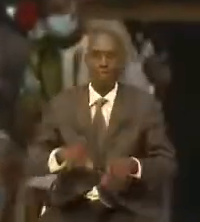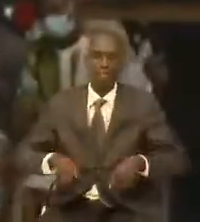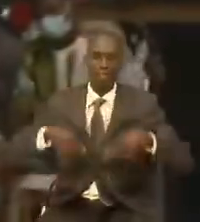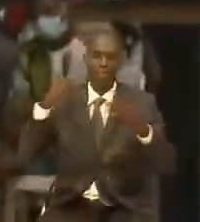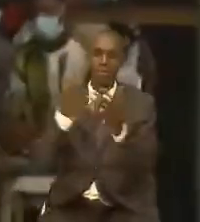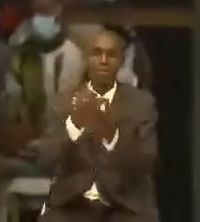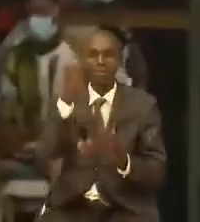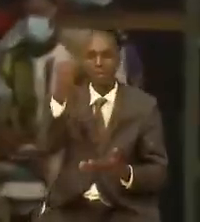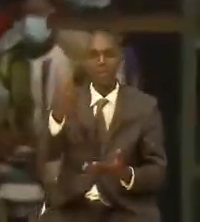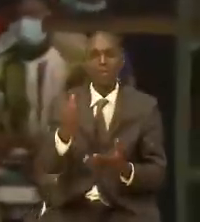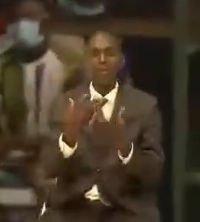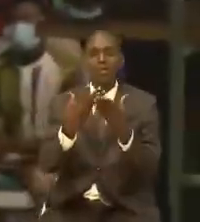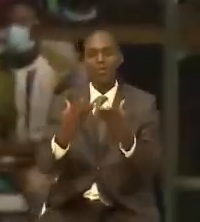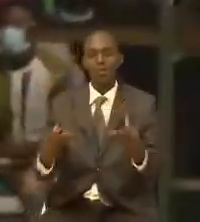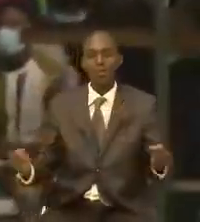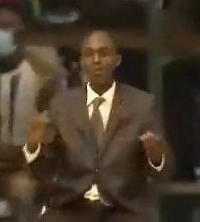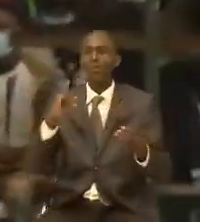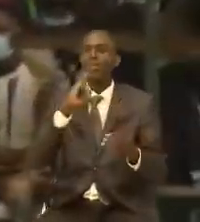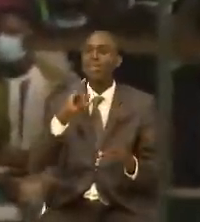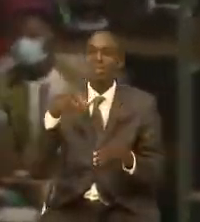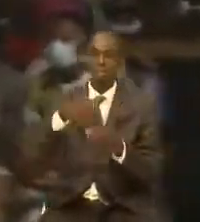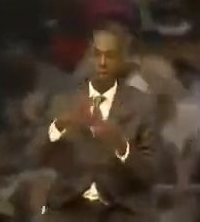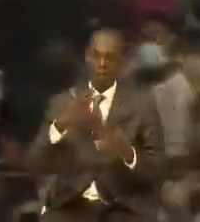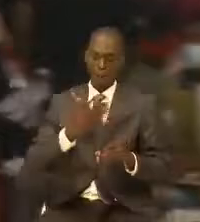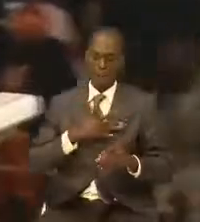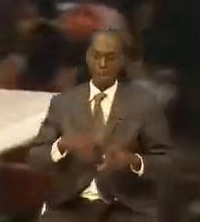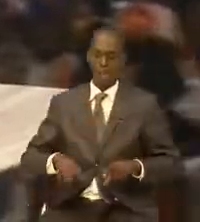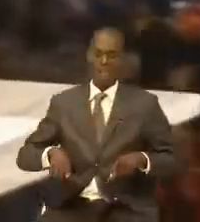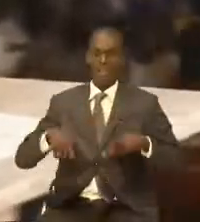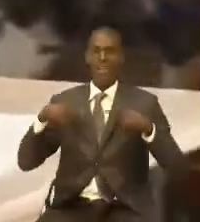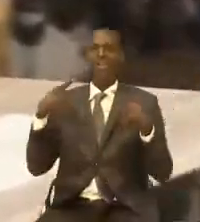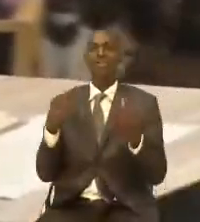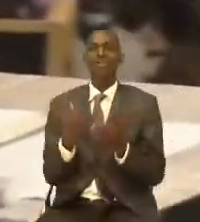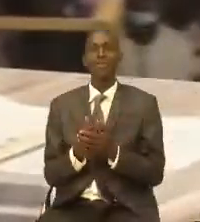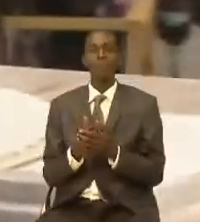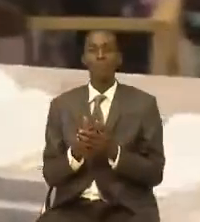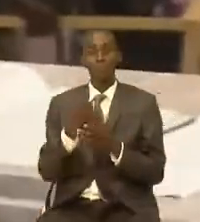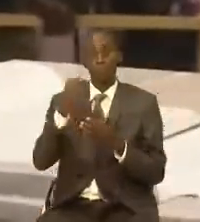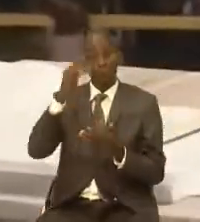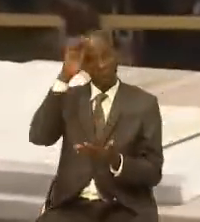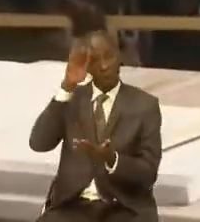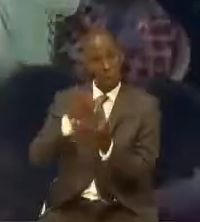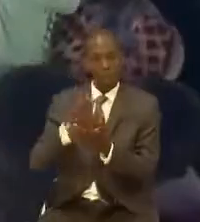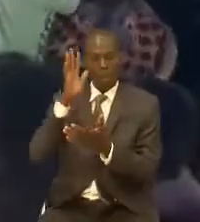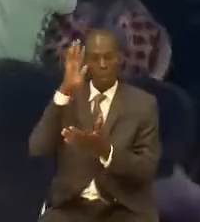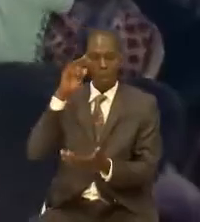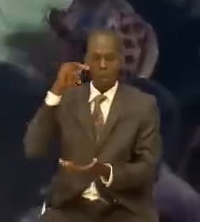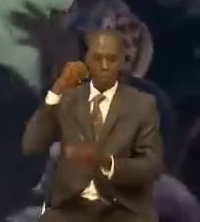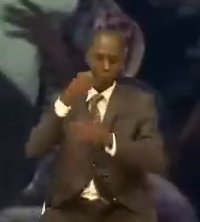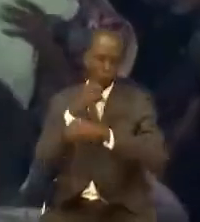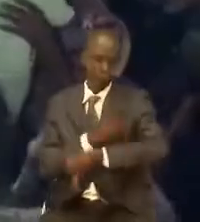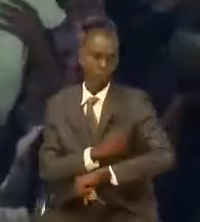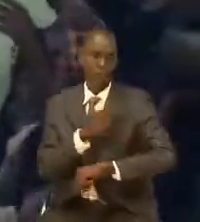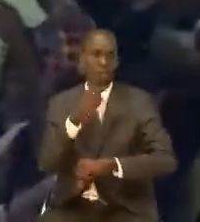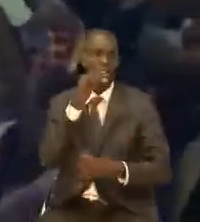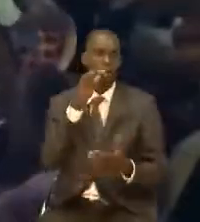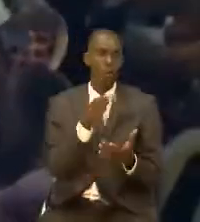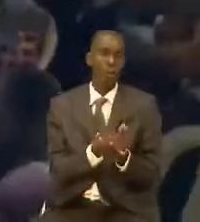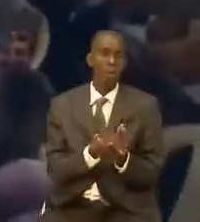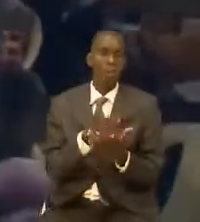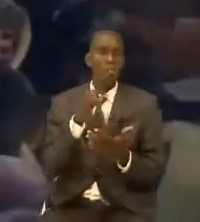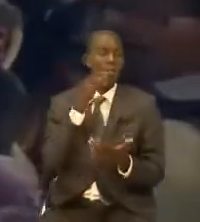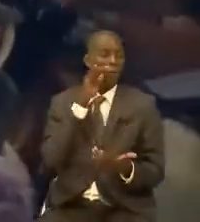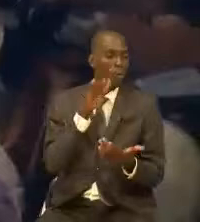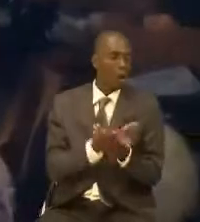has come in my life the hospital was touched by the wife the wife was